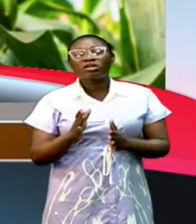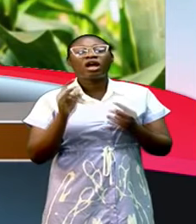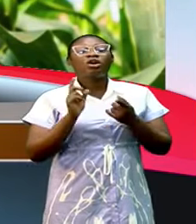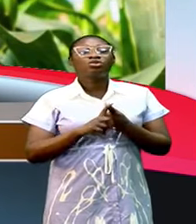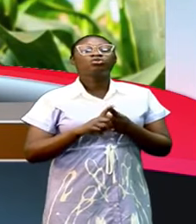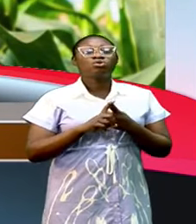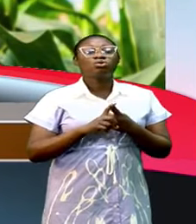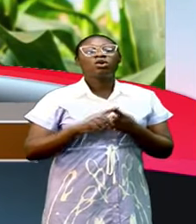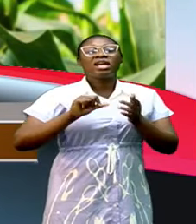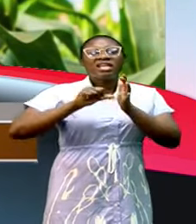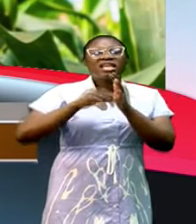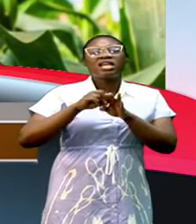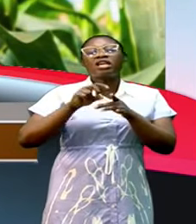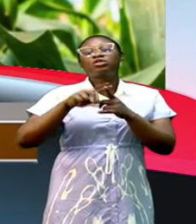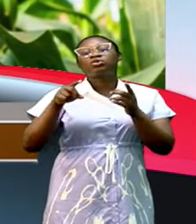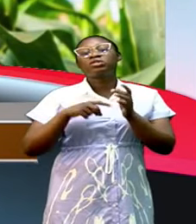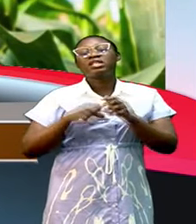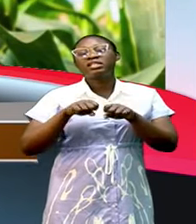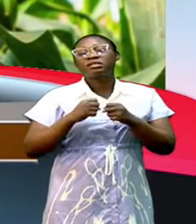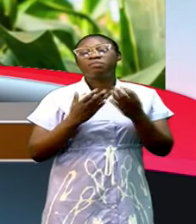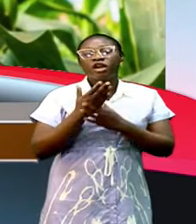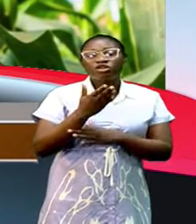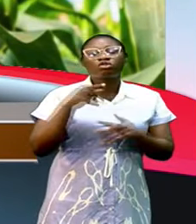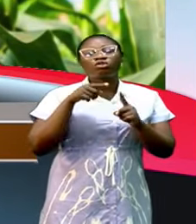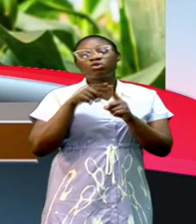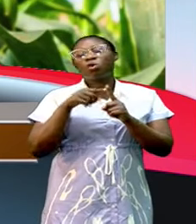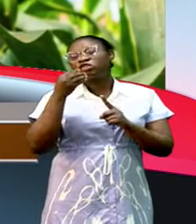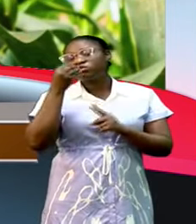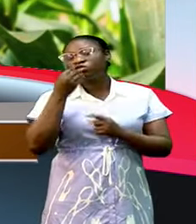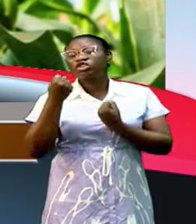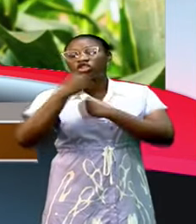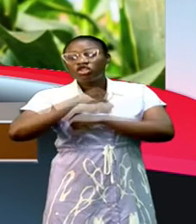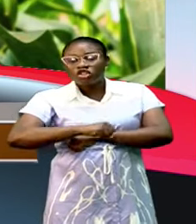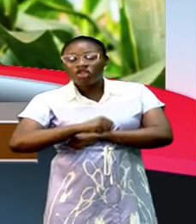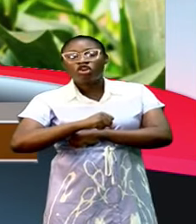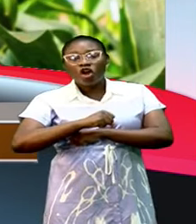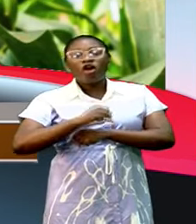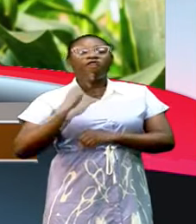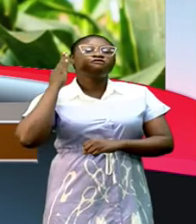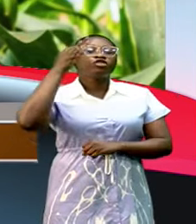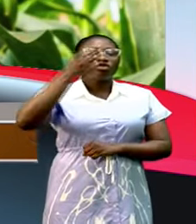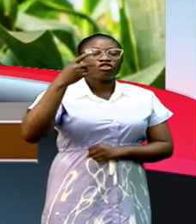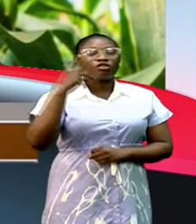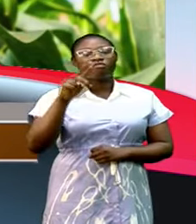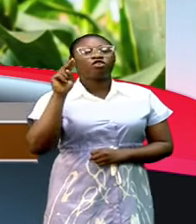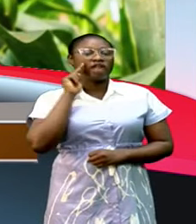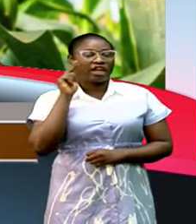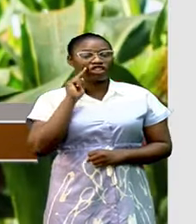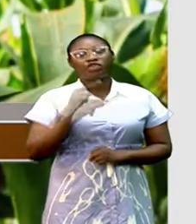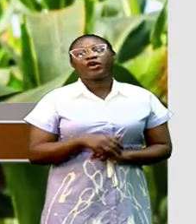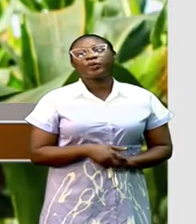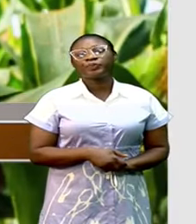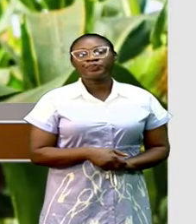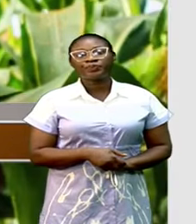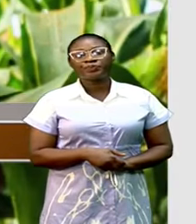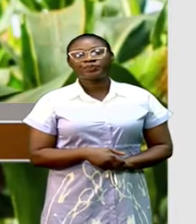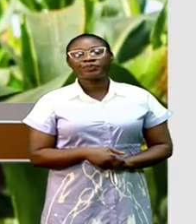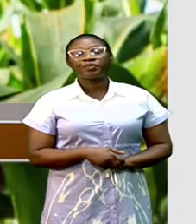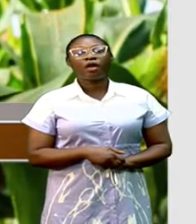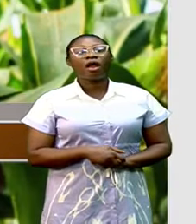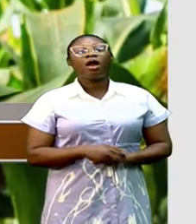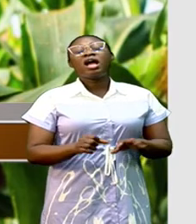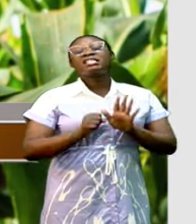and research breakthroughs towards a food-secure future for Nigeria. Justin Bemunye reports.